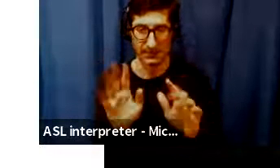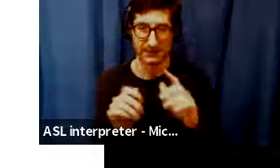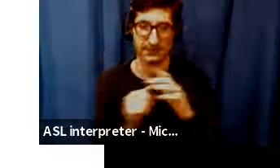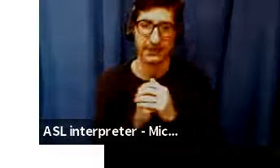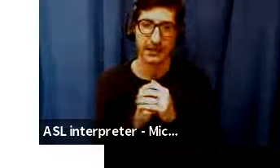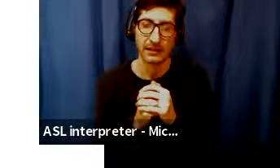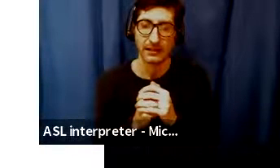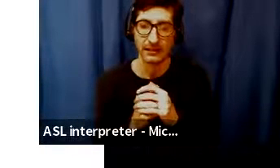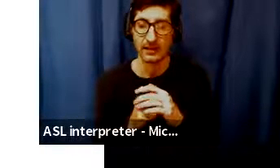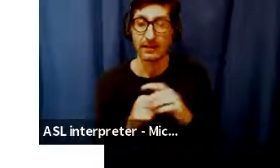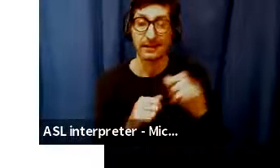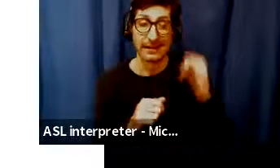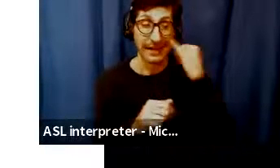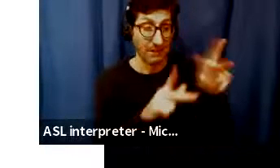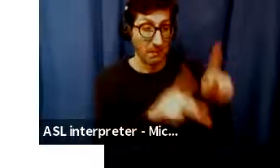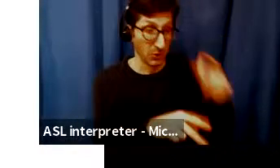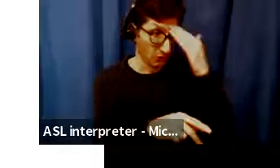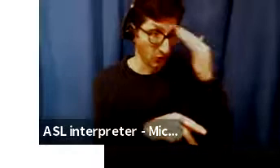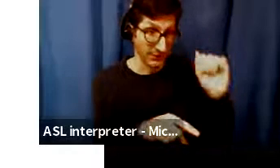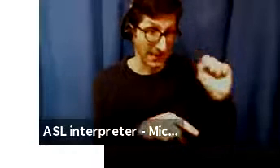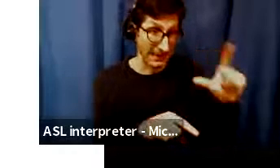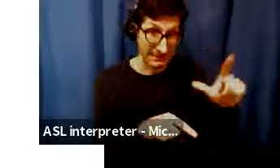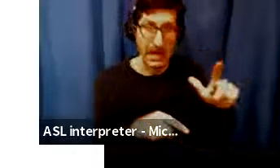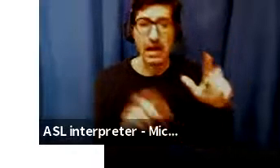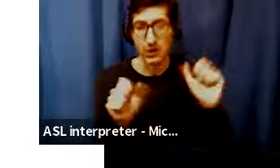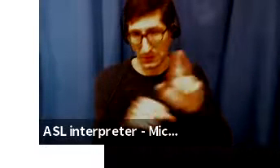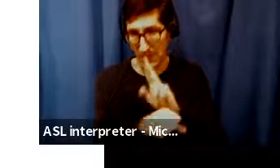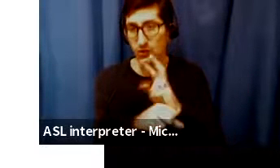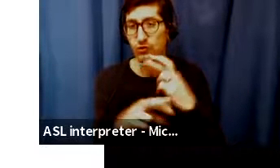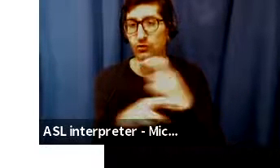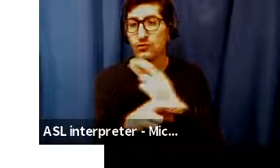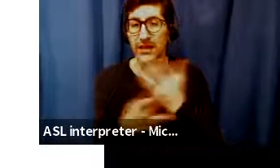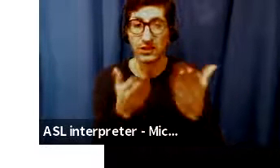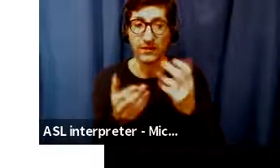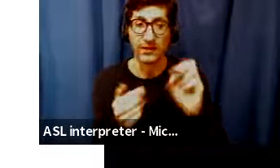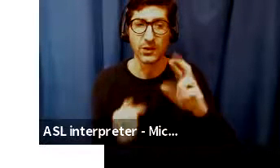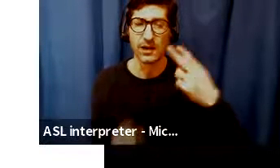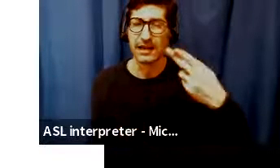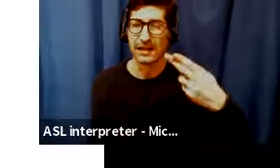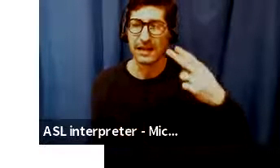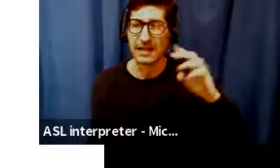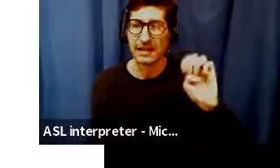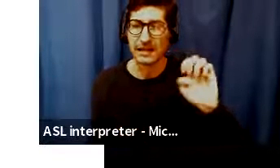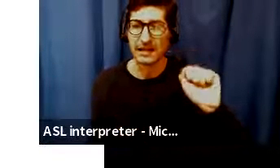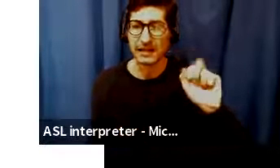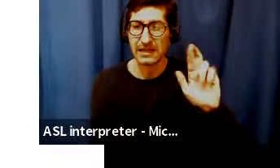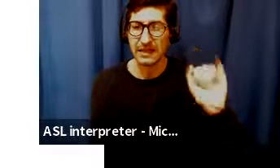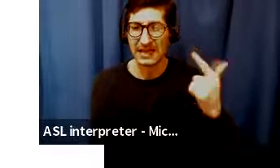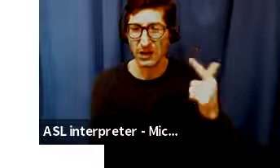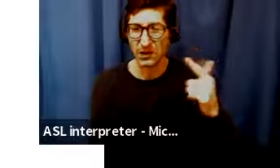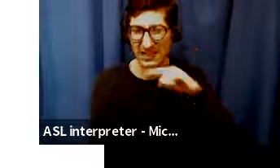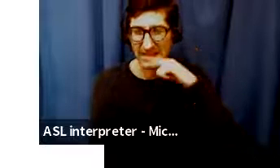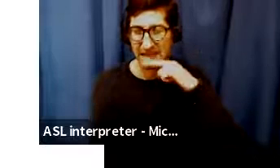who knows American Sign Language to hearing carryover, so someone who can hear but not